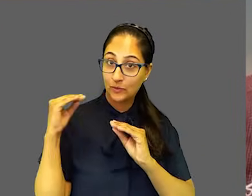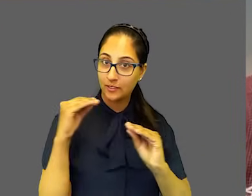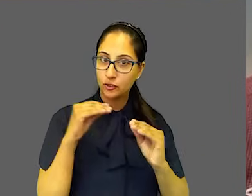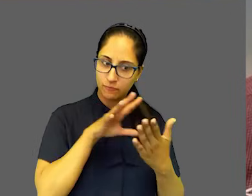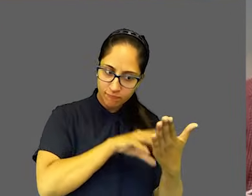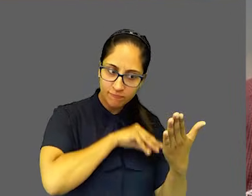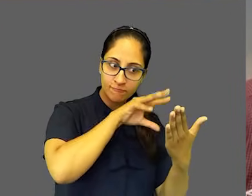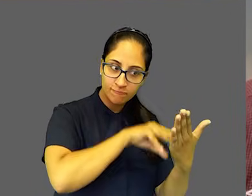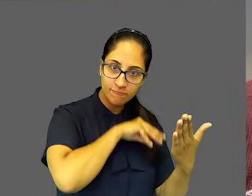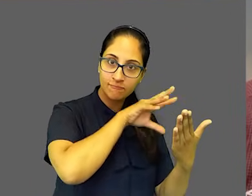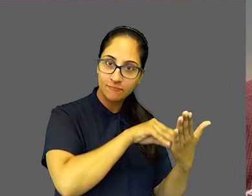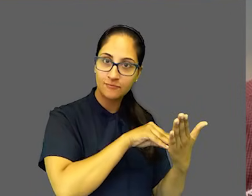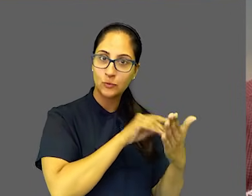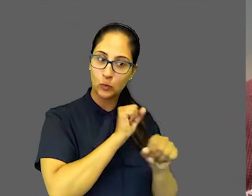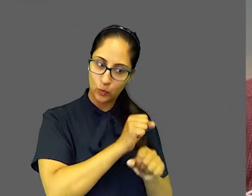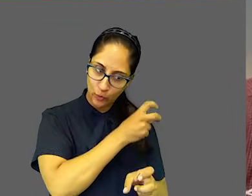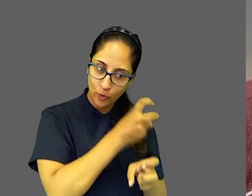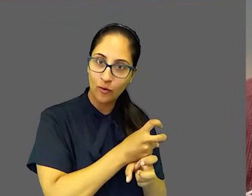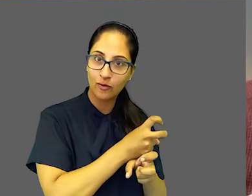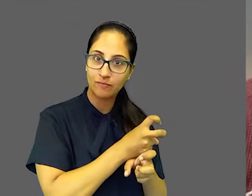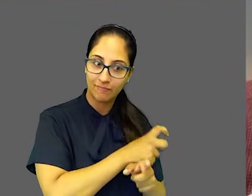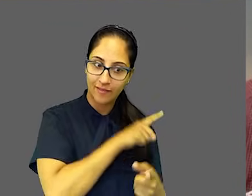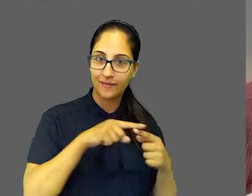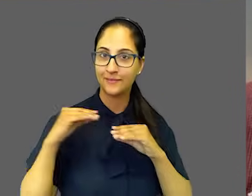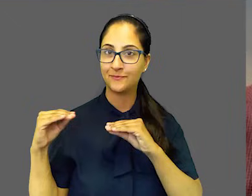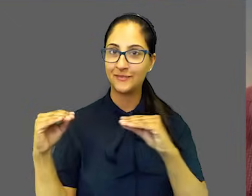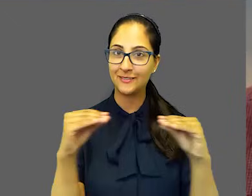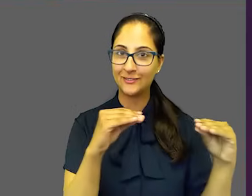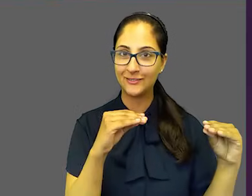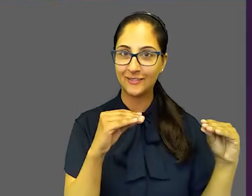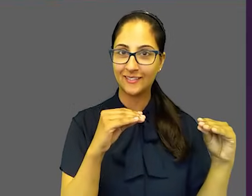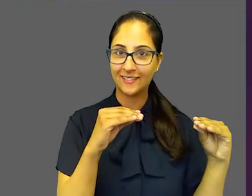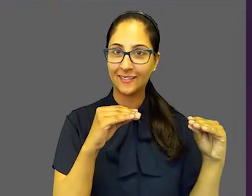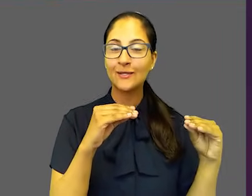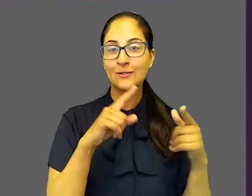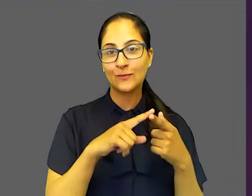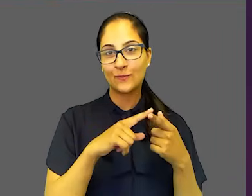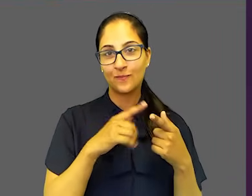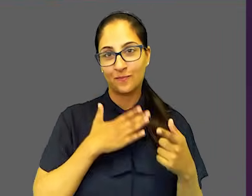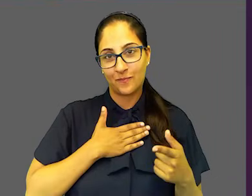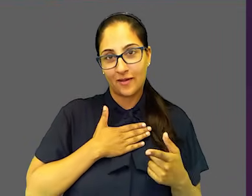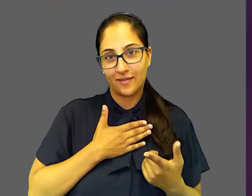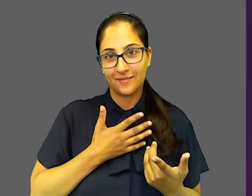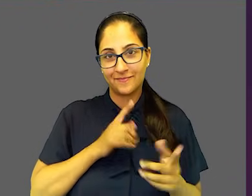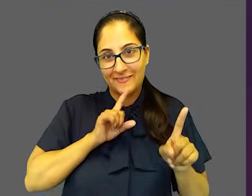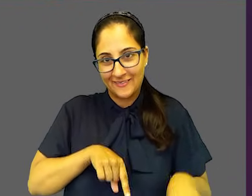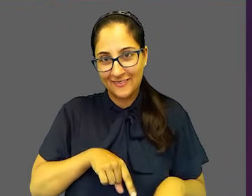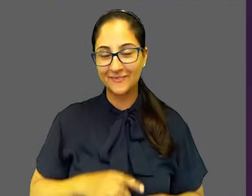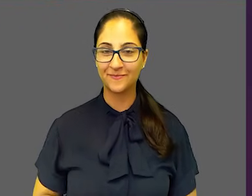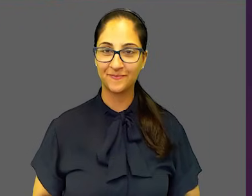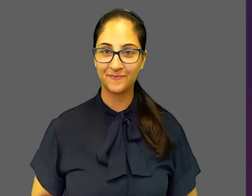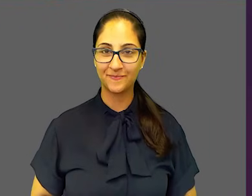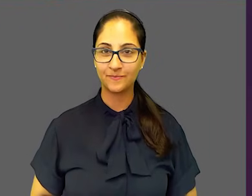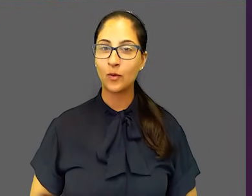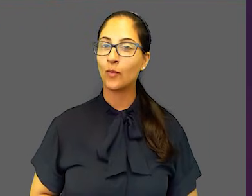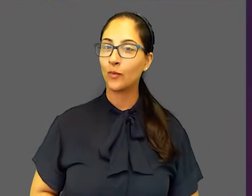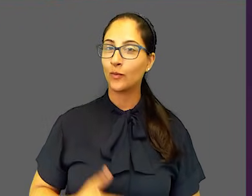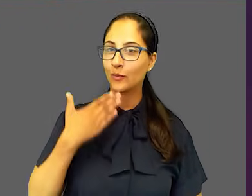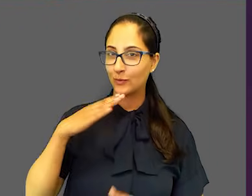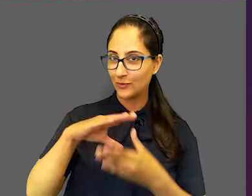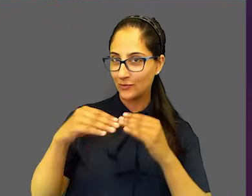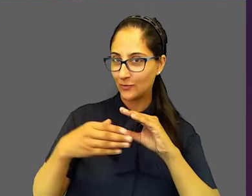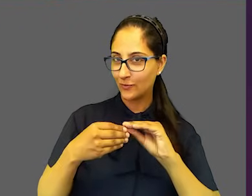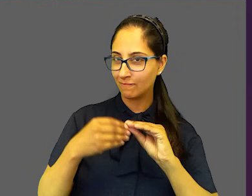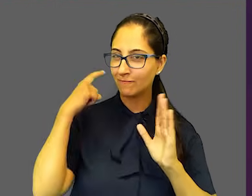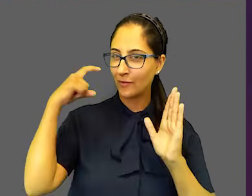I've tasted the honey, and so this is what keeps me here. That's wonderful. Thank you, Fayaz. Thank you for the story. And I recognize the one from